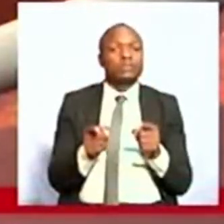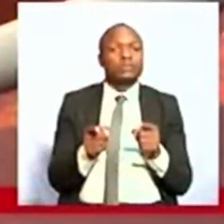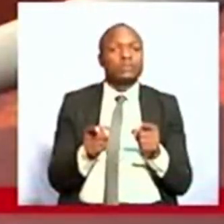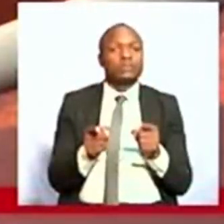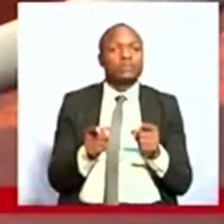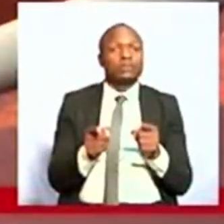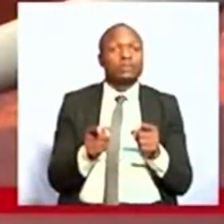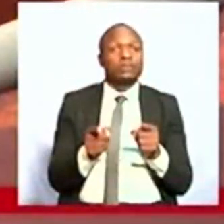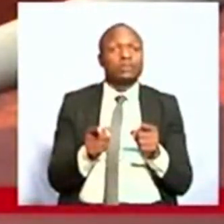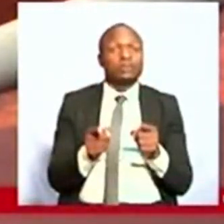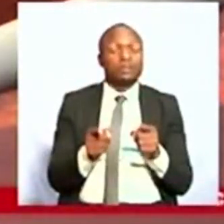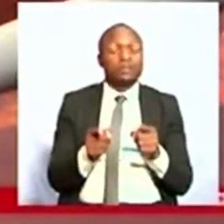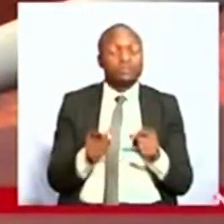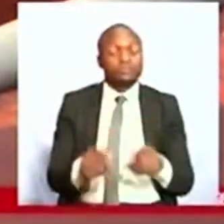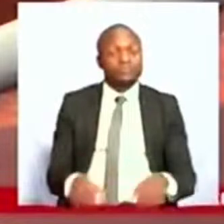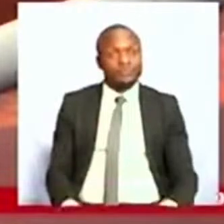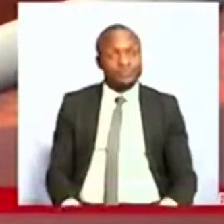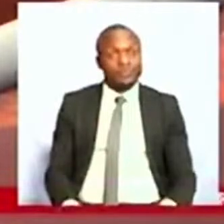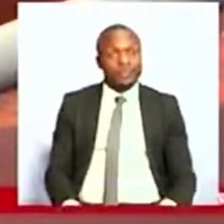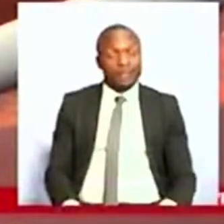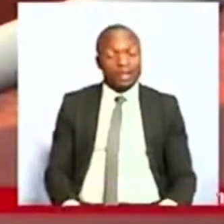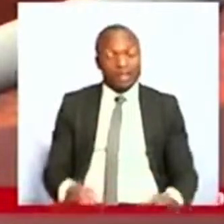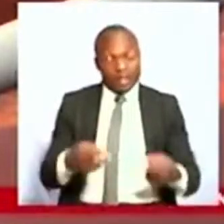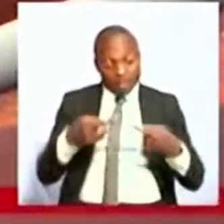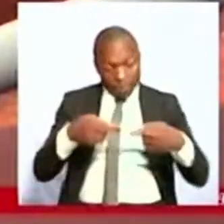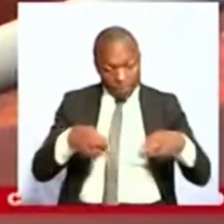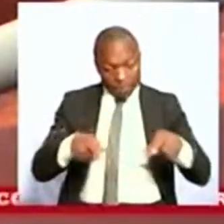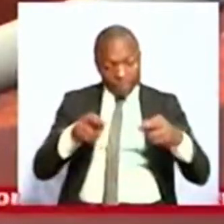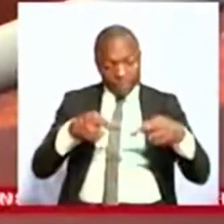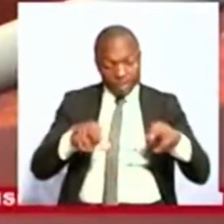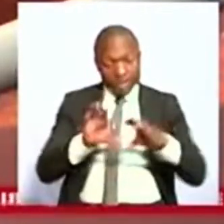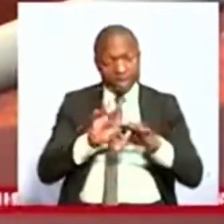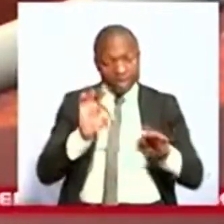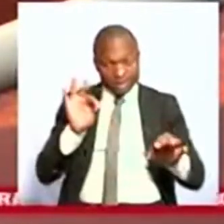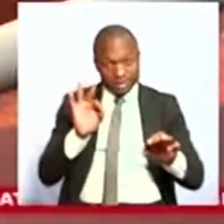yes. So from our research findings,